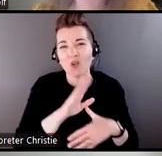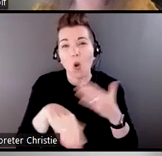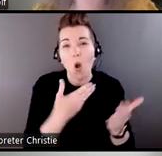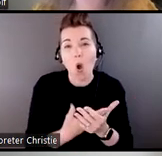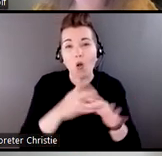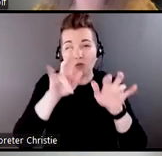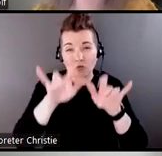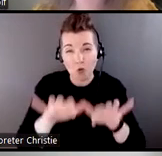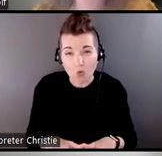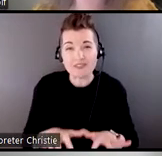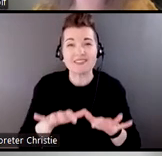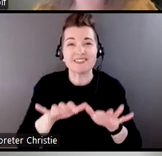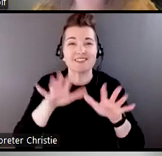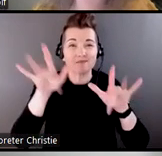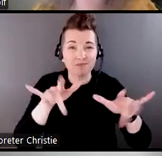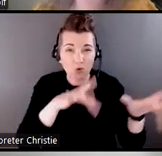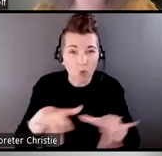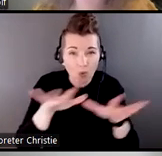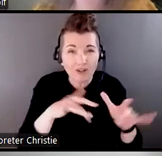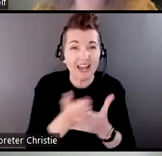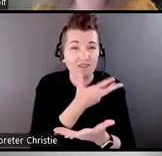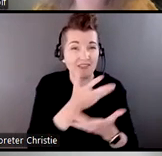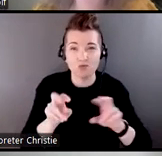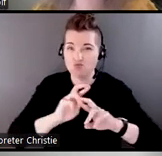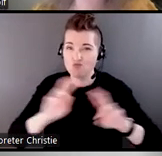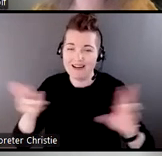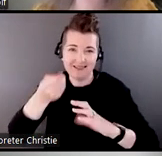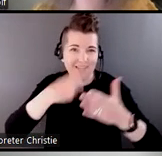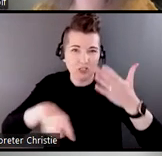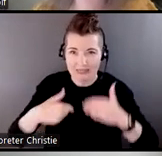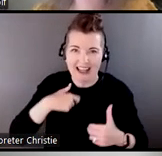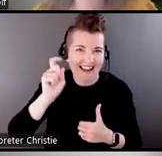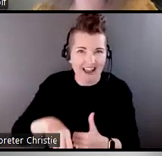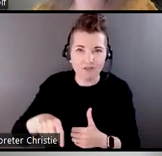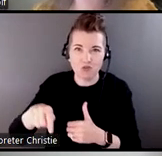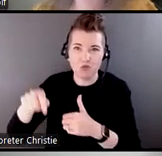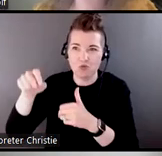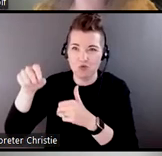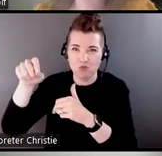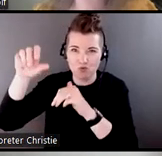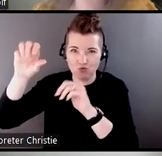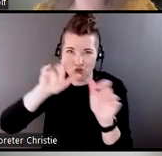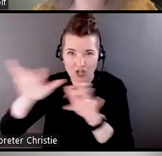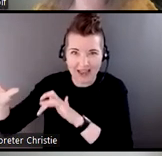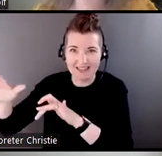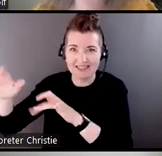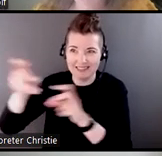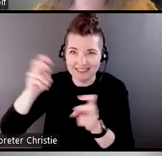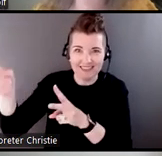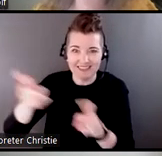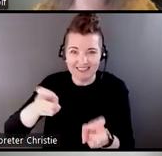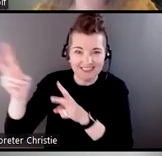week. I just need the opportunity to also go through the chat and add all the things that people have shared into the handouts so